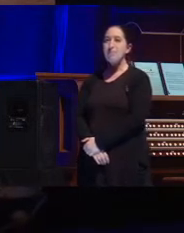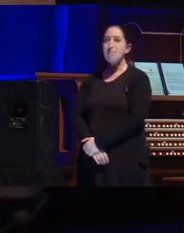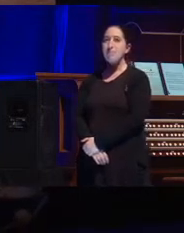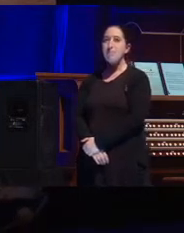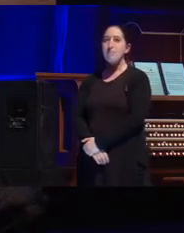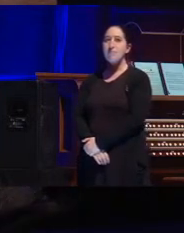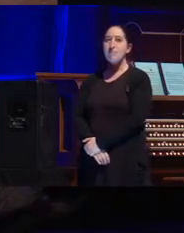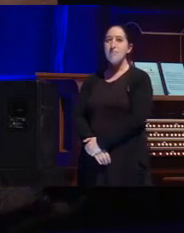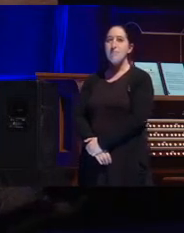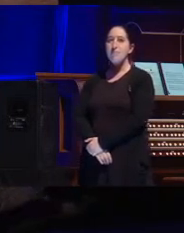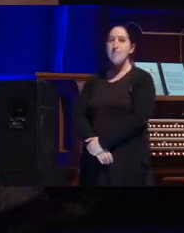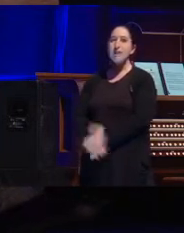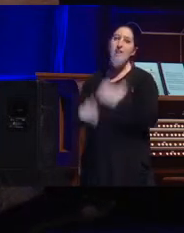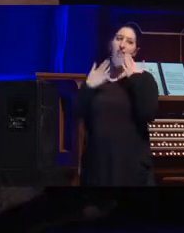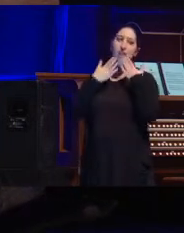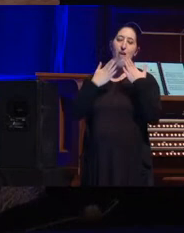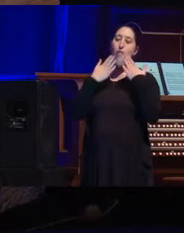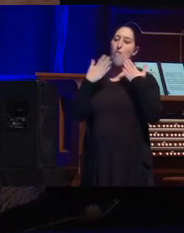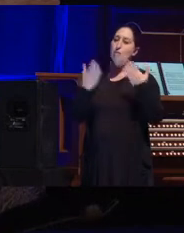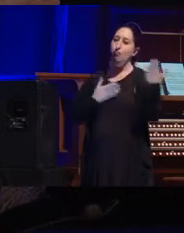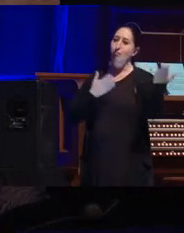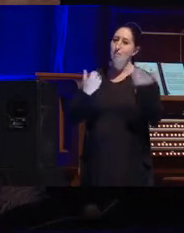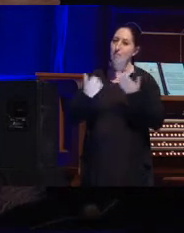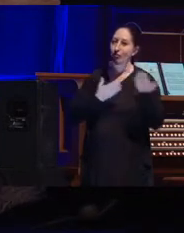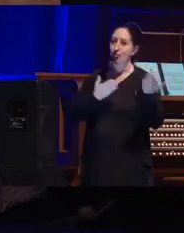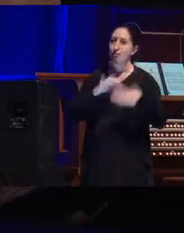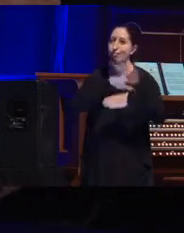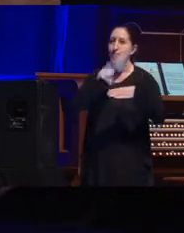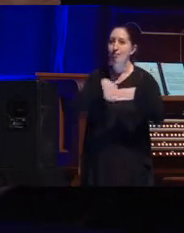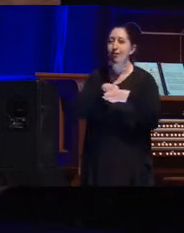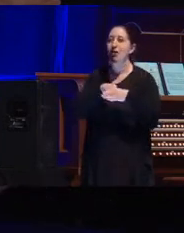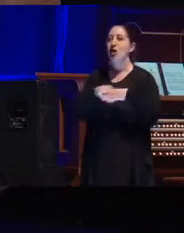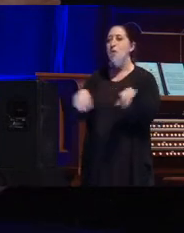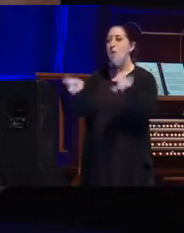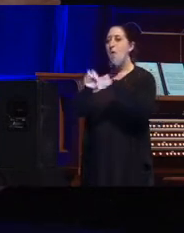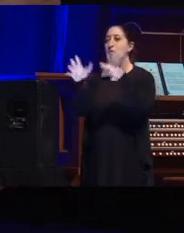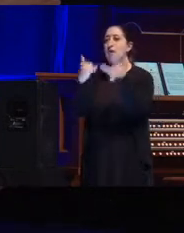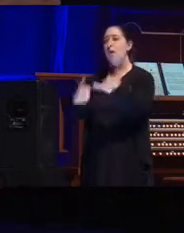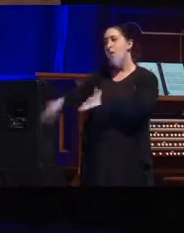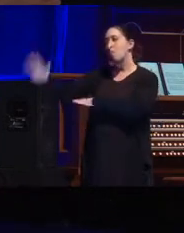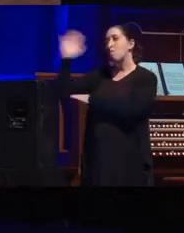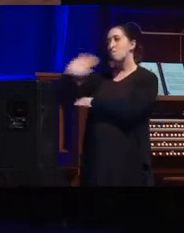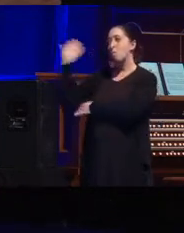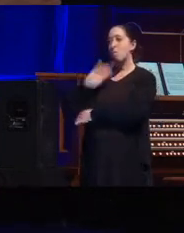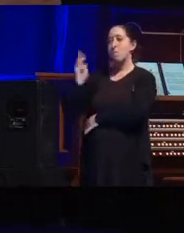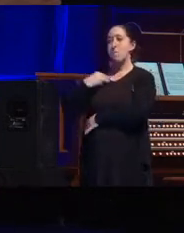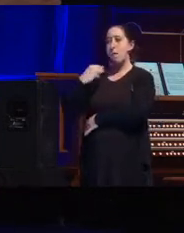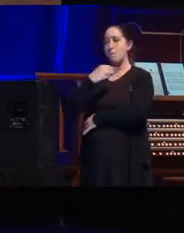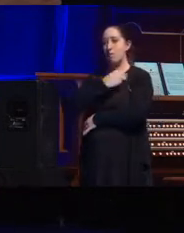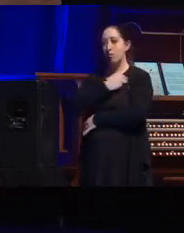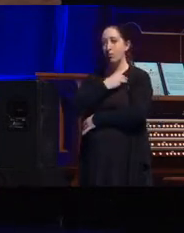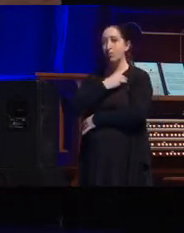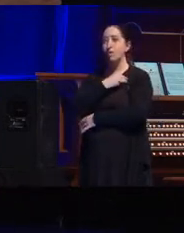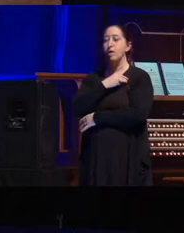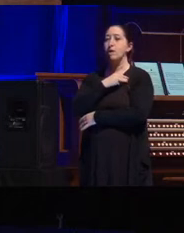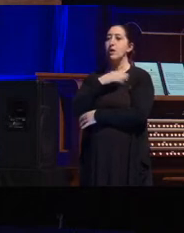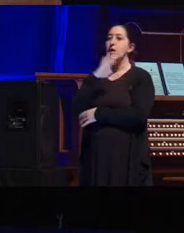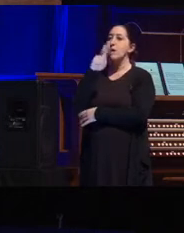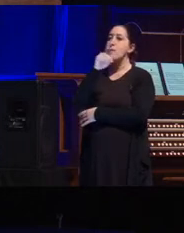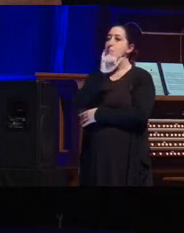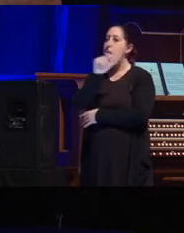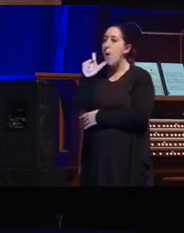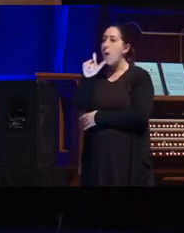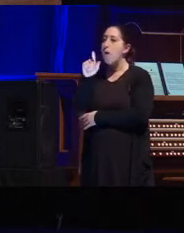Thank you for your service. Also with us today are former members of the Board of Regents, Paul Brown